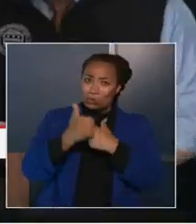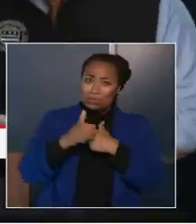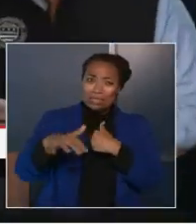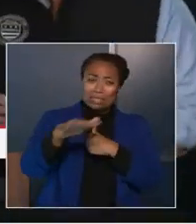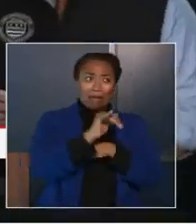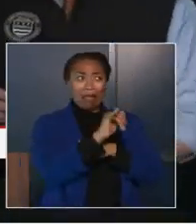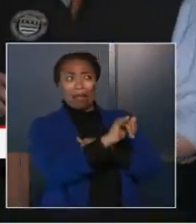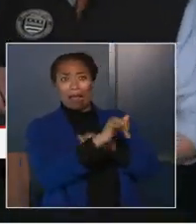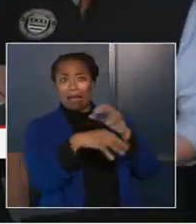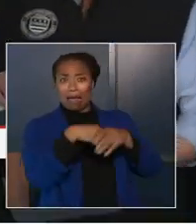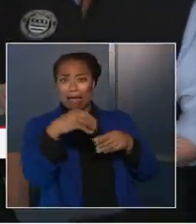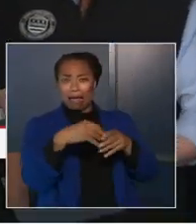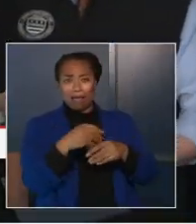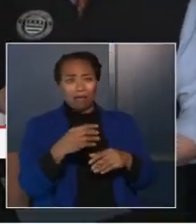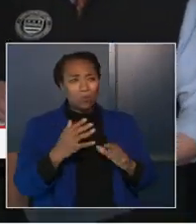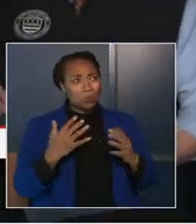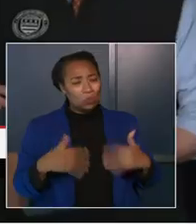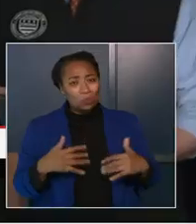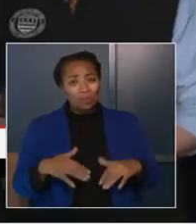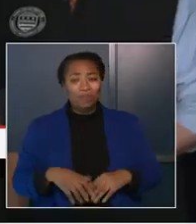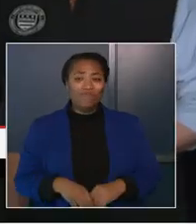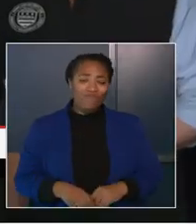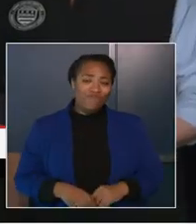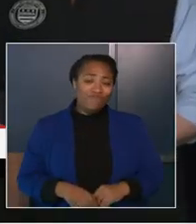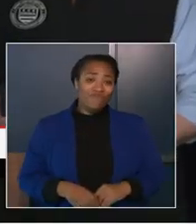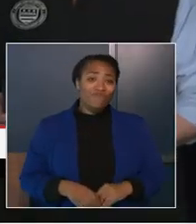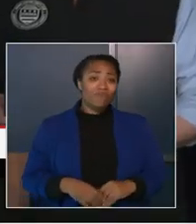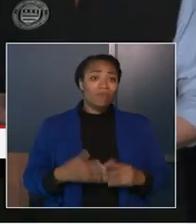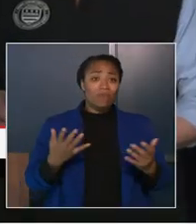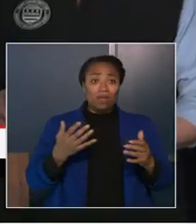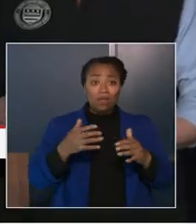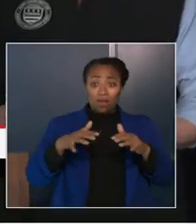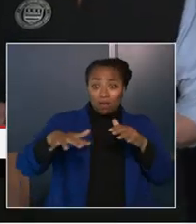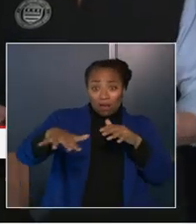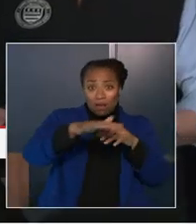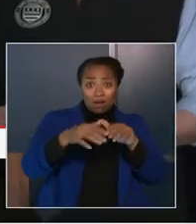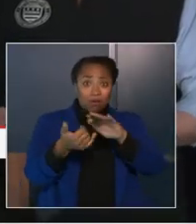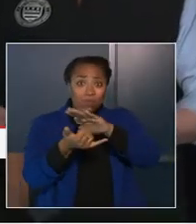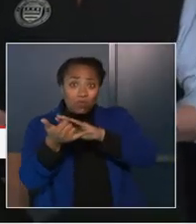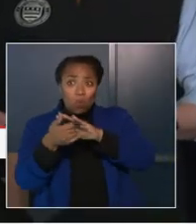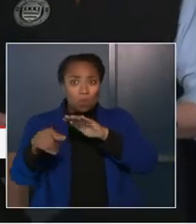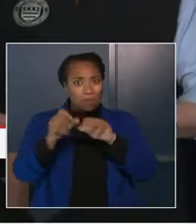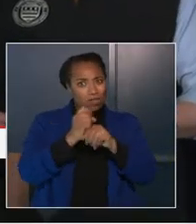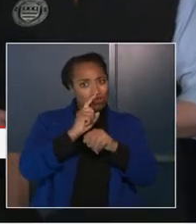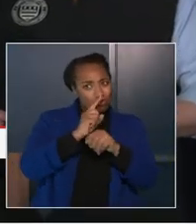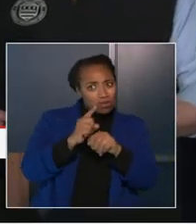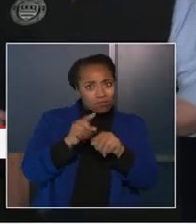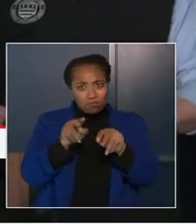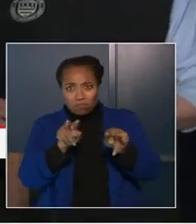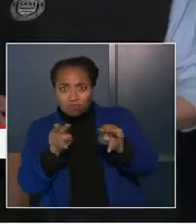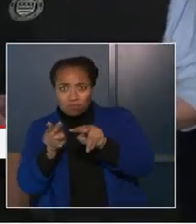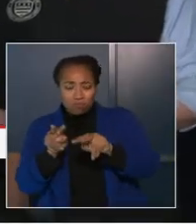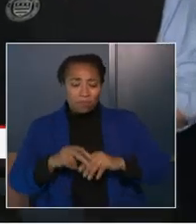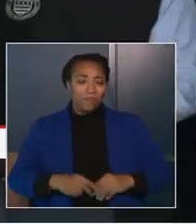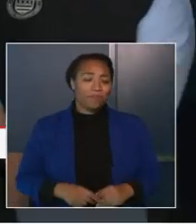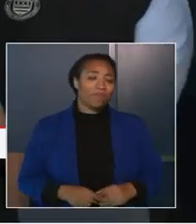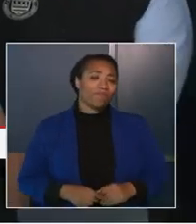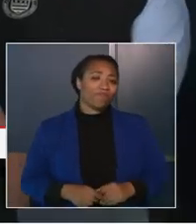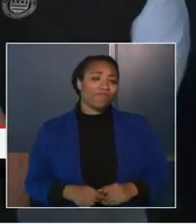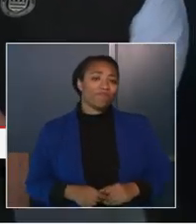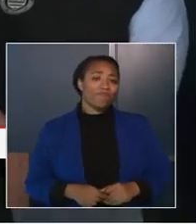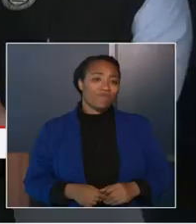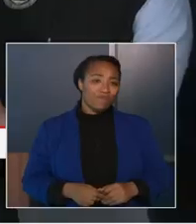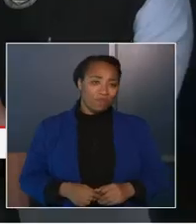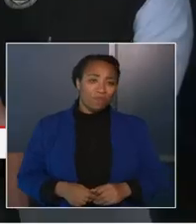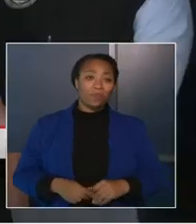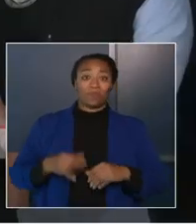Thank you, Clint. Good evening, everyone. My name is Timothy Spriggs. I'm the Director of the Department of Public Works. DPW has been in operation since 12